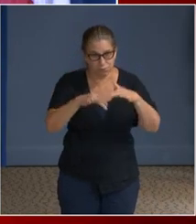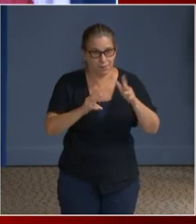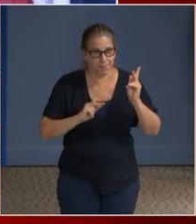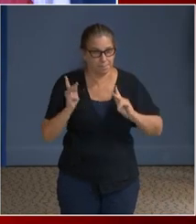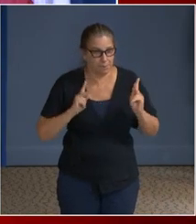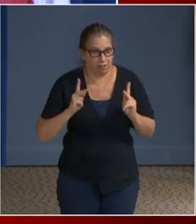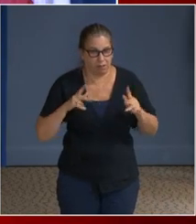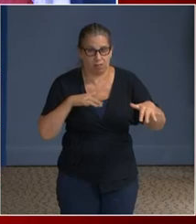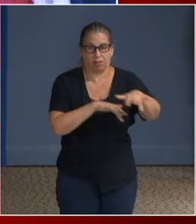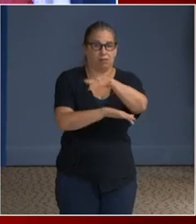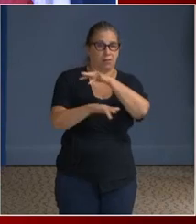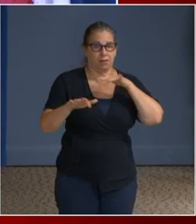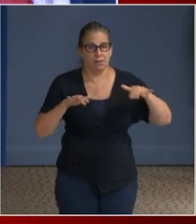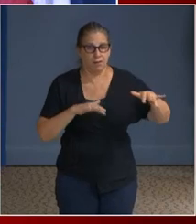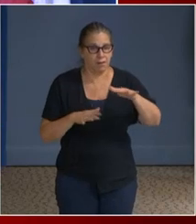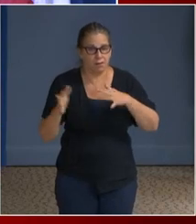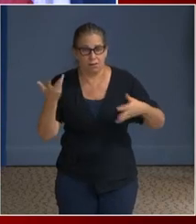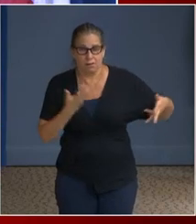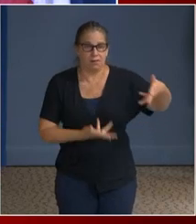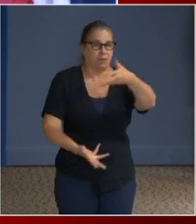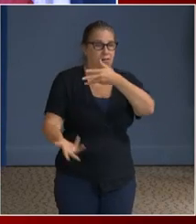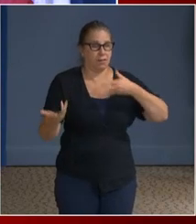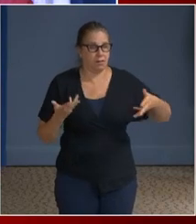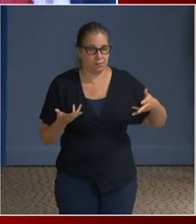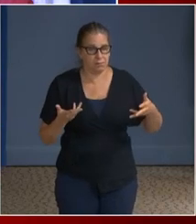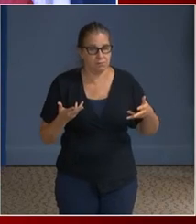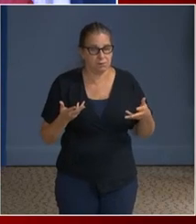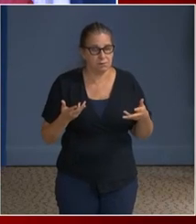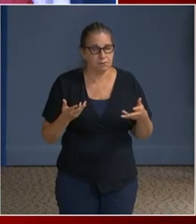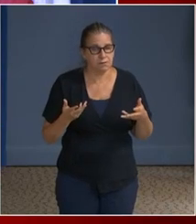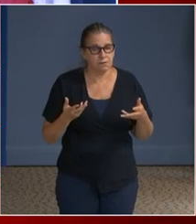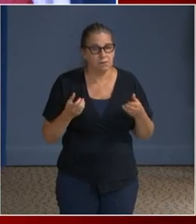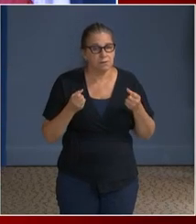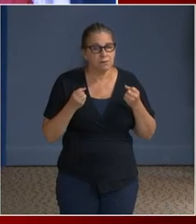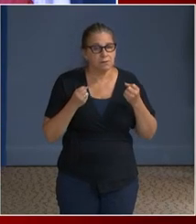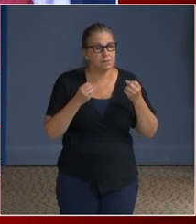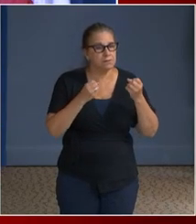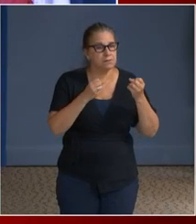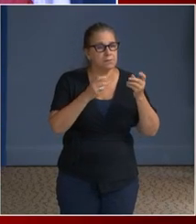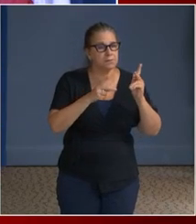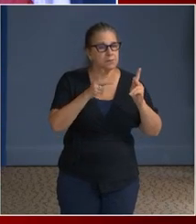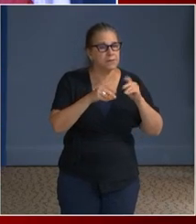from members of the community, including neighbors at Du Bois Place,